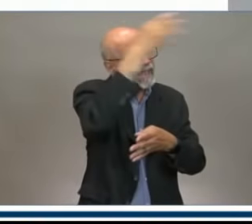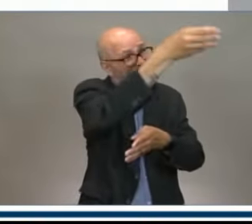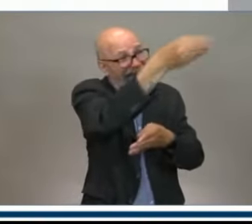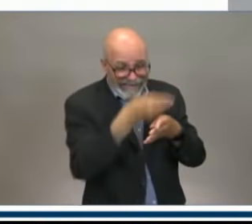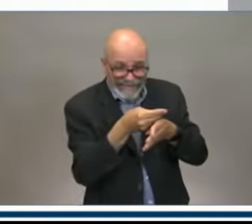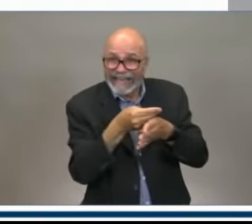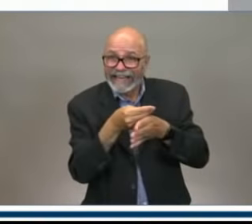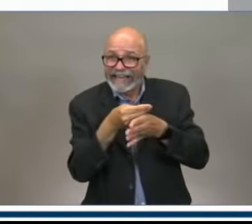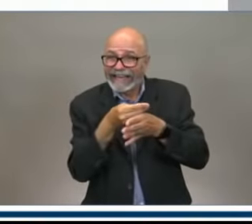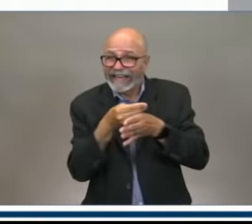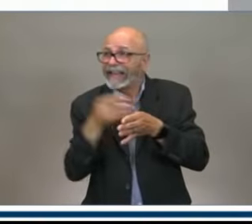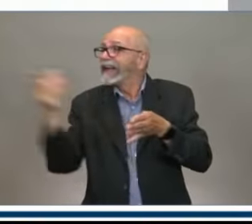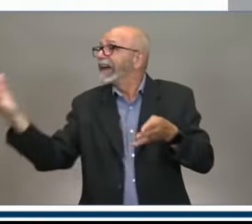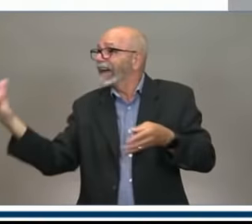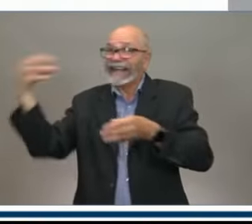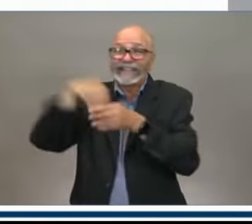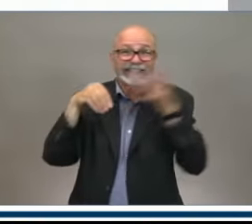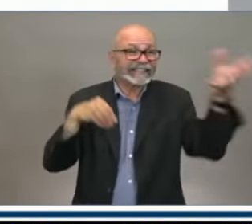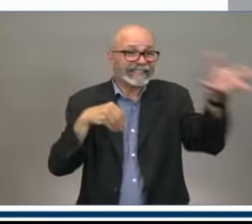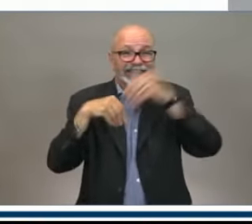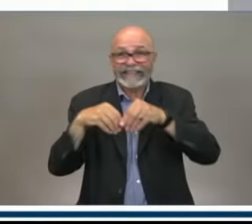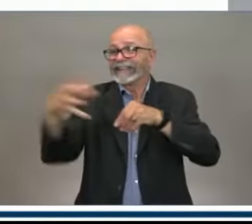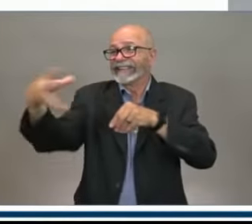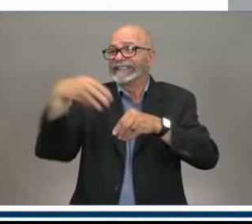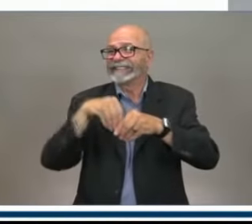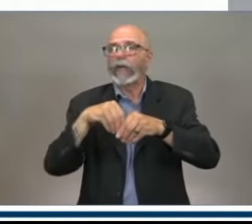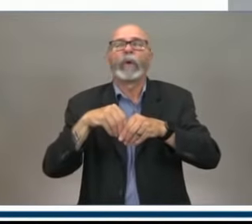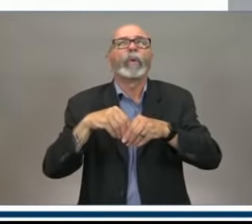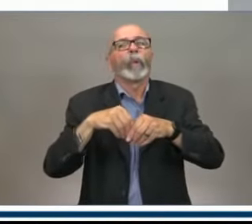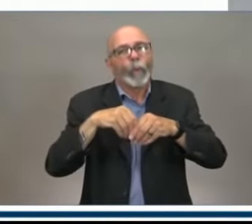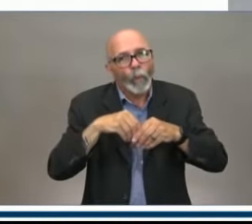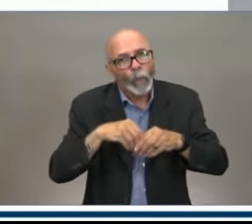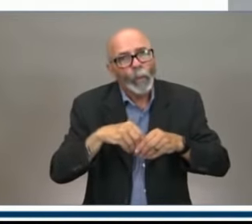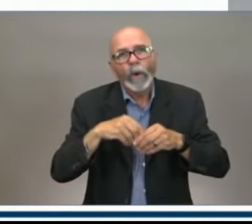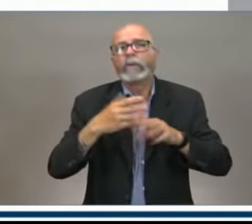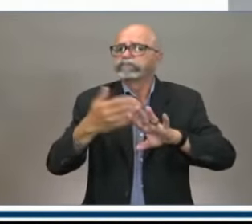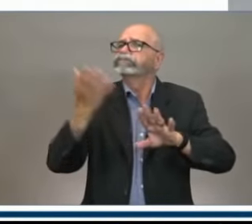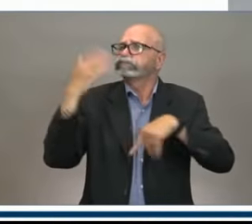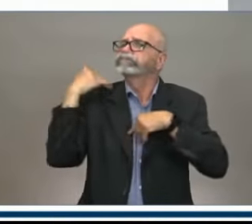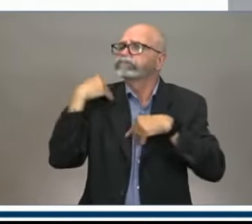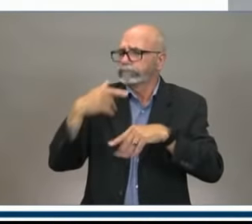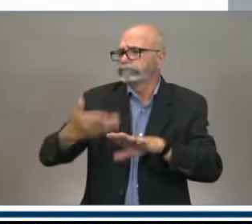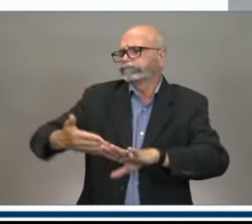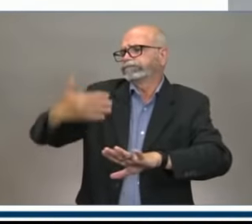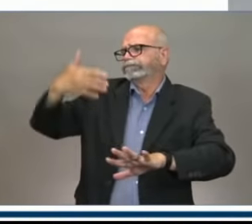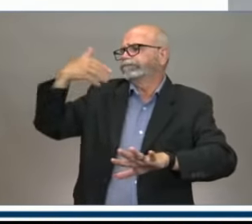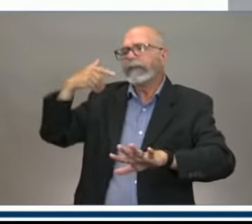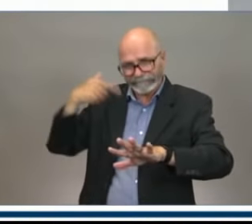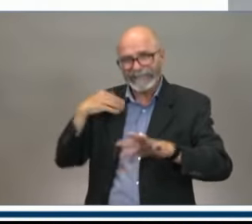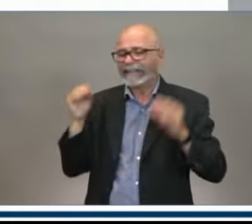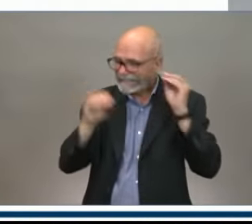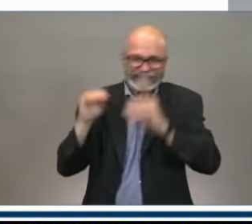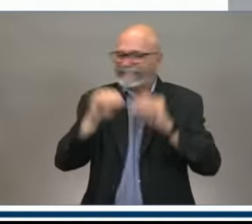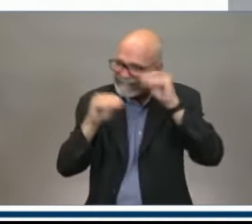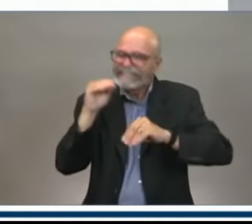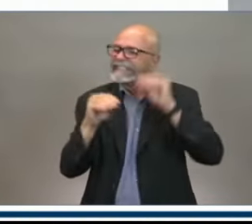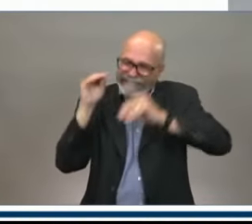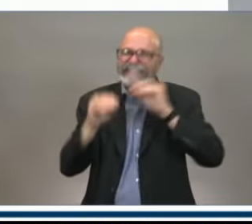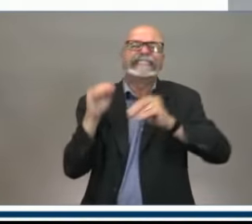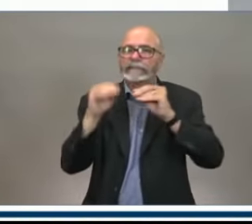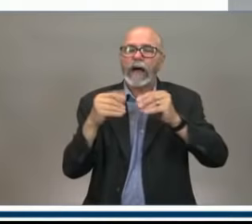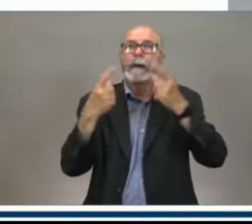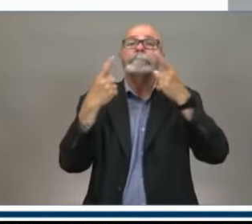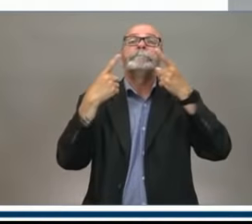part of the plan of the implementation of Panorama all along. It was one of the final steps. We got sidelined by